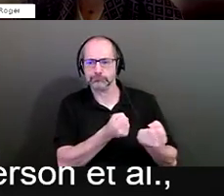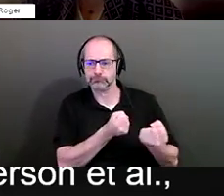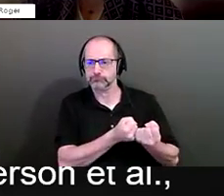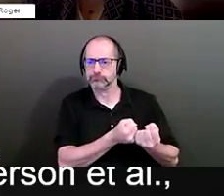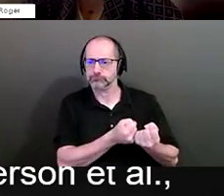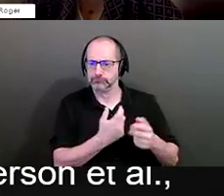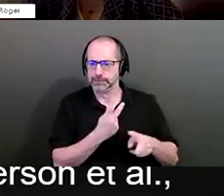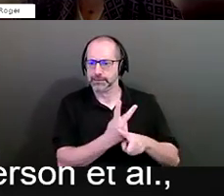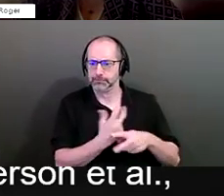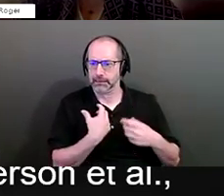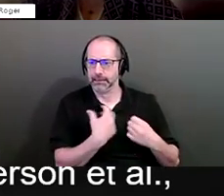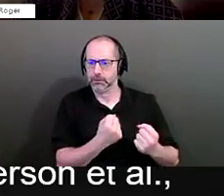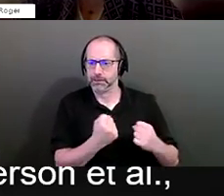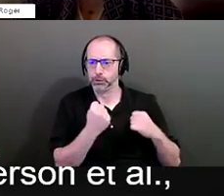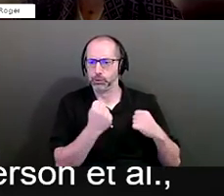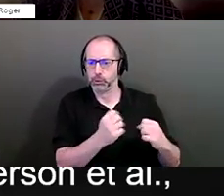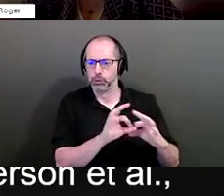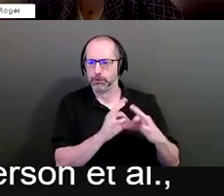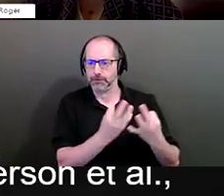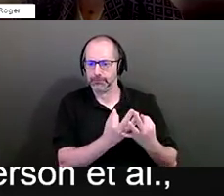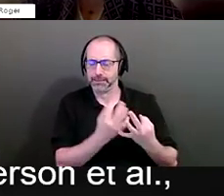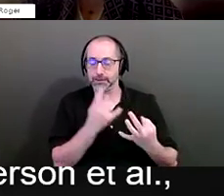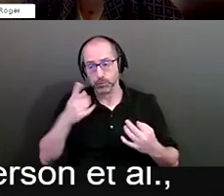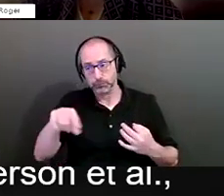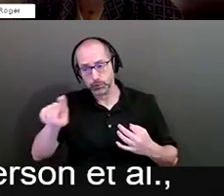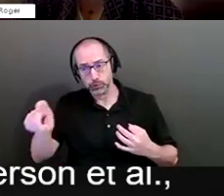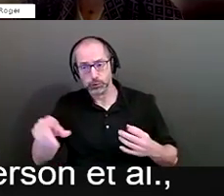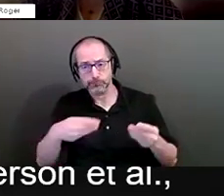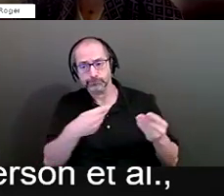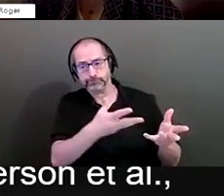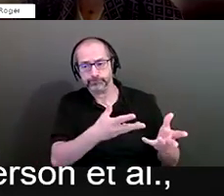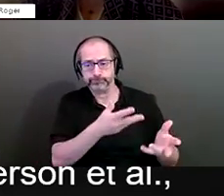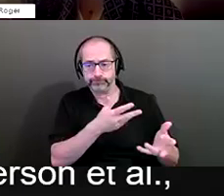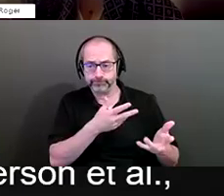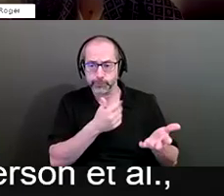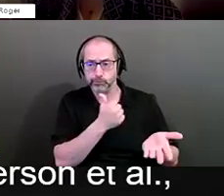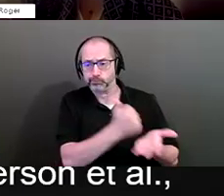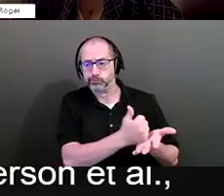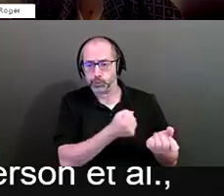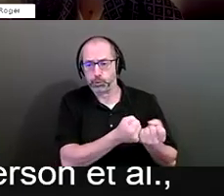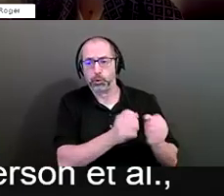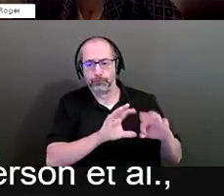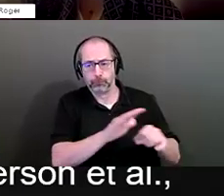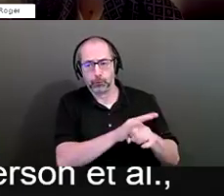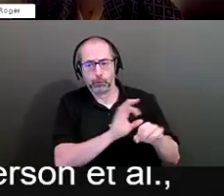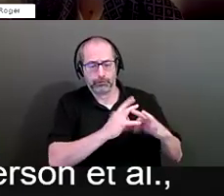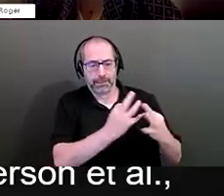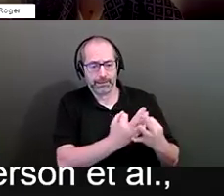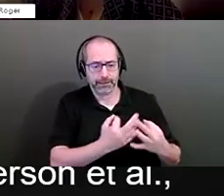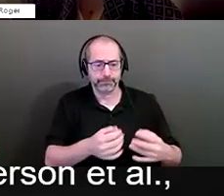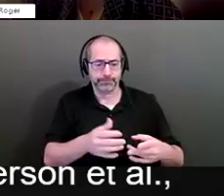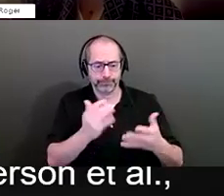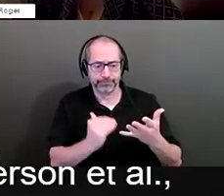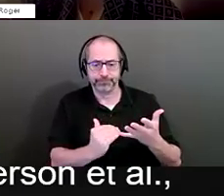and vibrant is one of the things that we should be doing. And older adults need